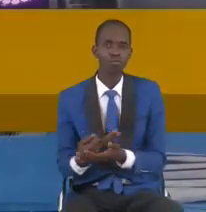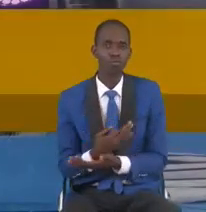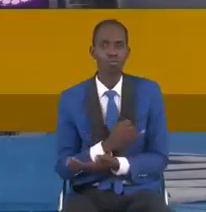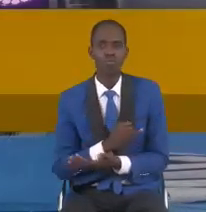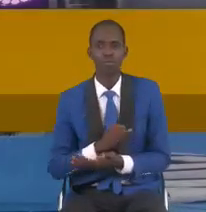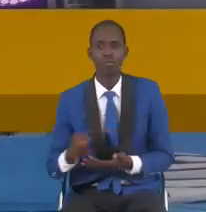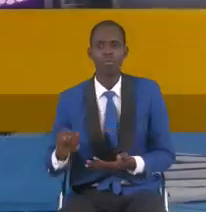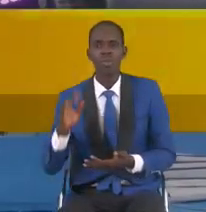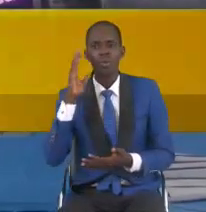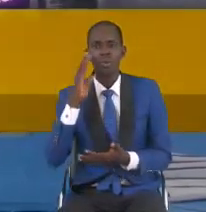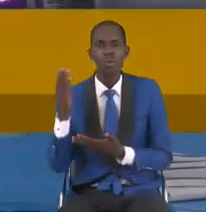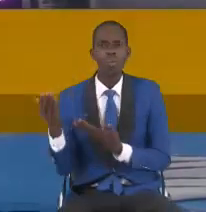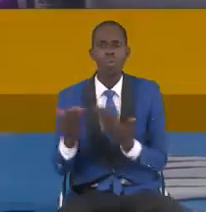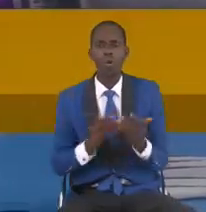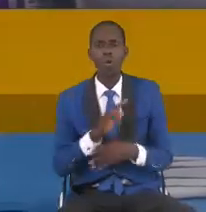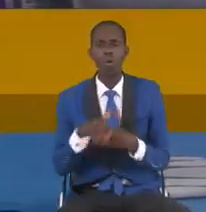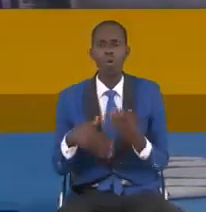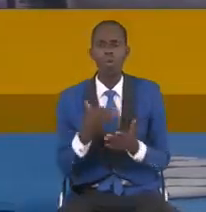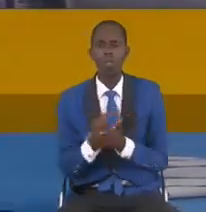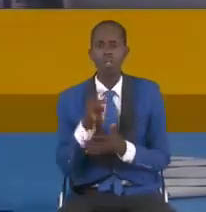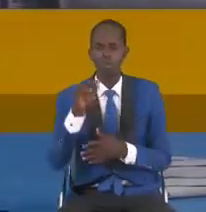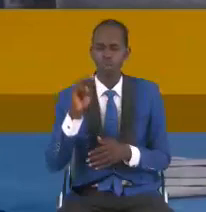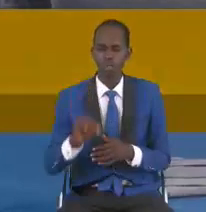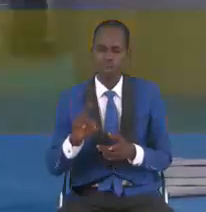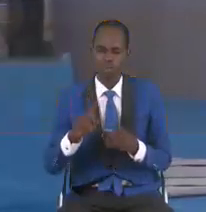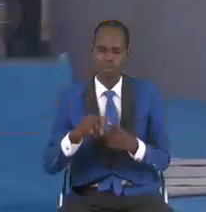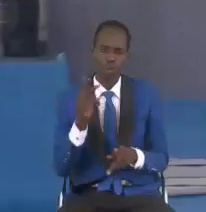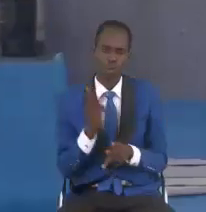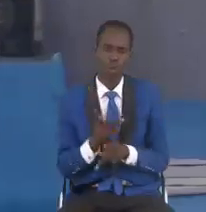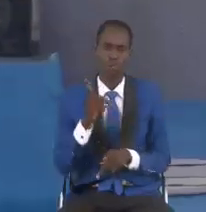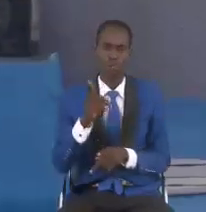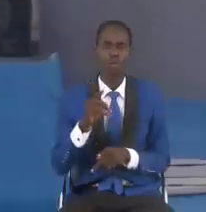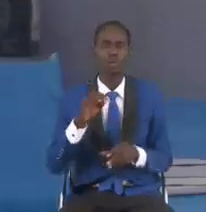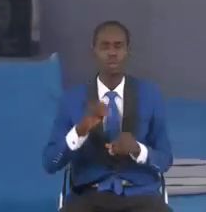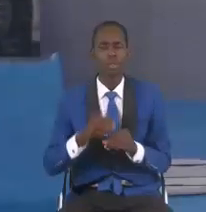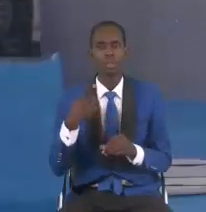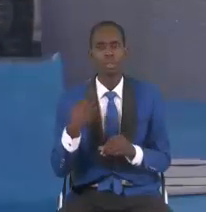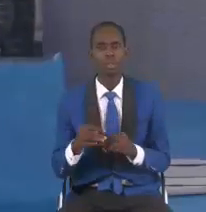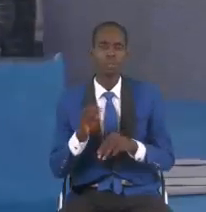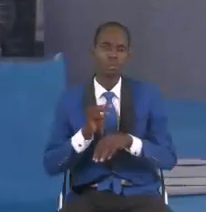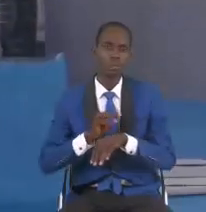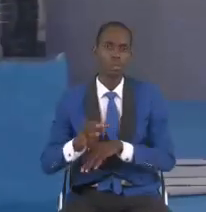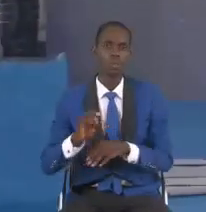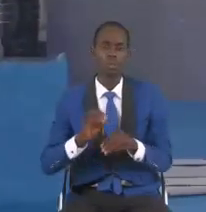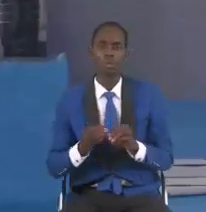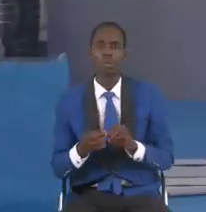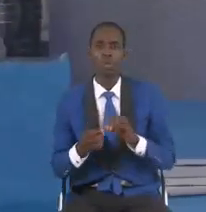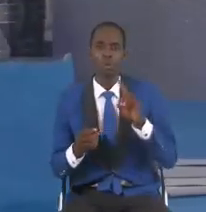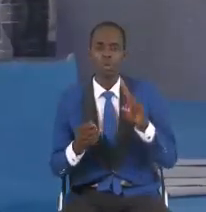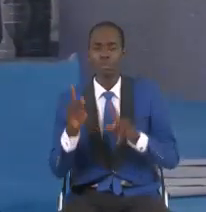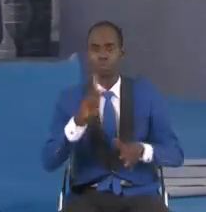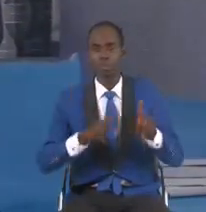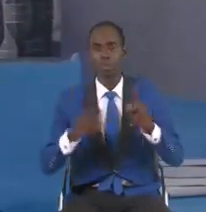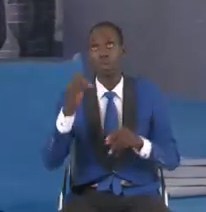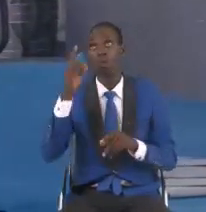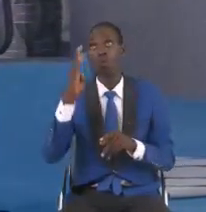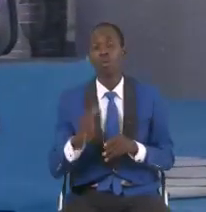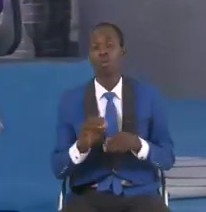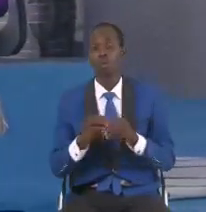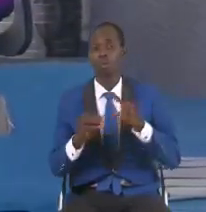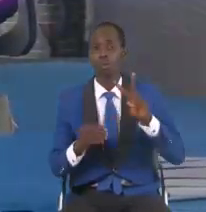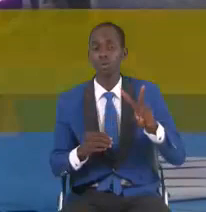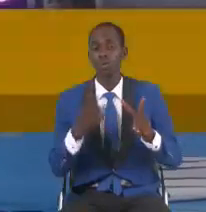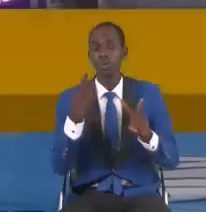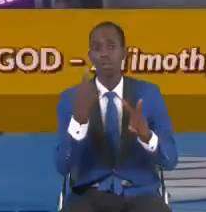you need to keep you up in the ministry. Number one, the people of God. Number two, the presence